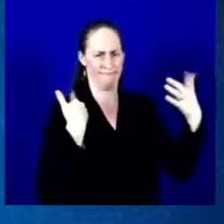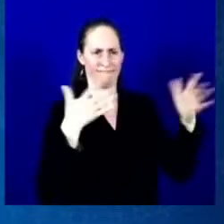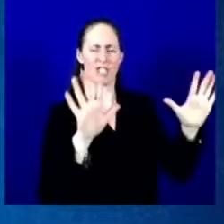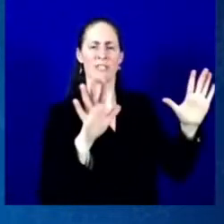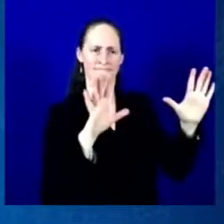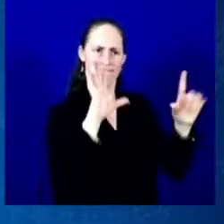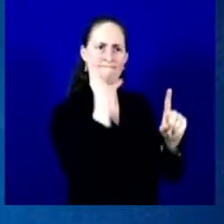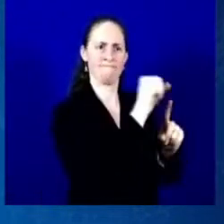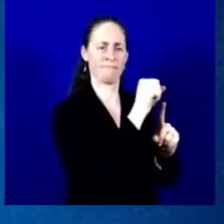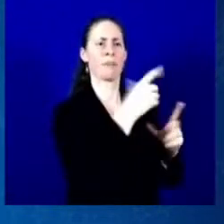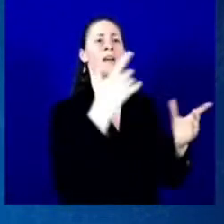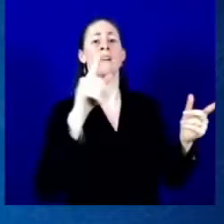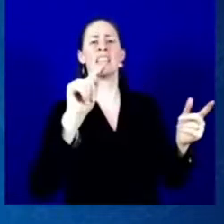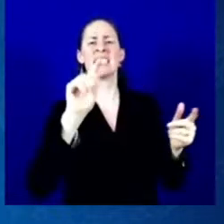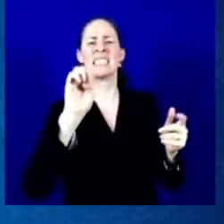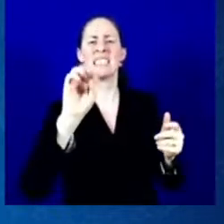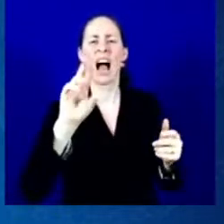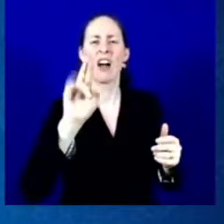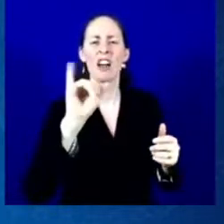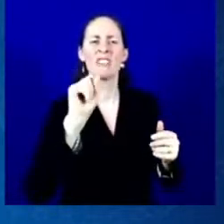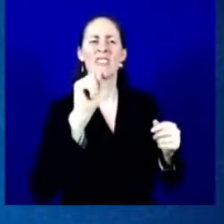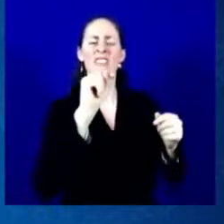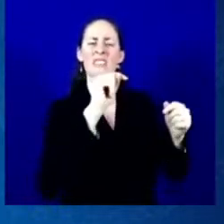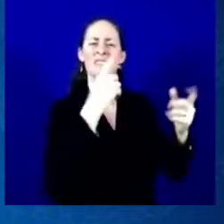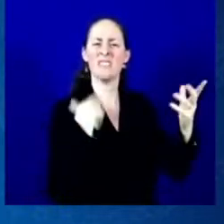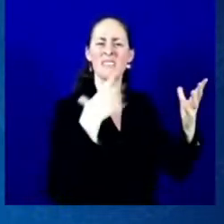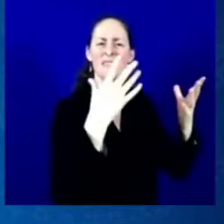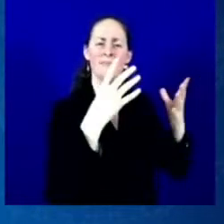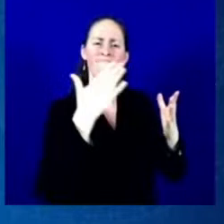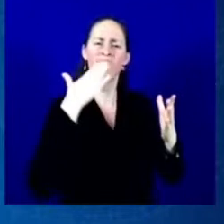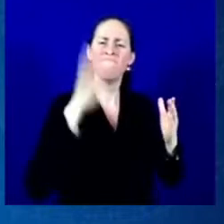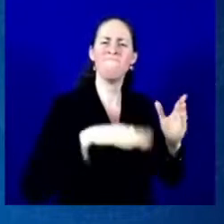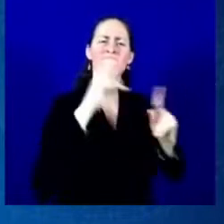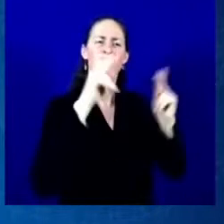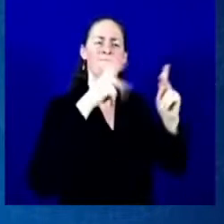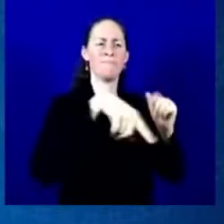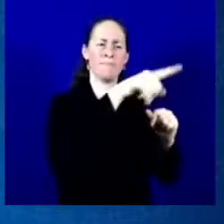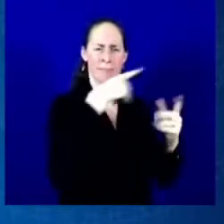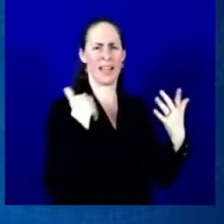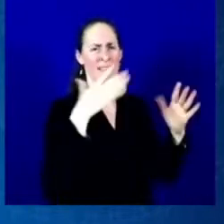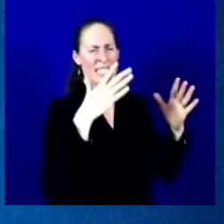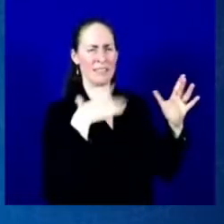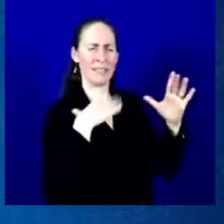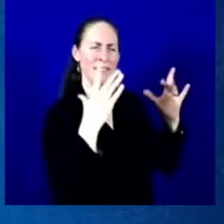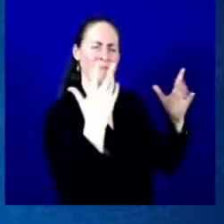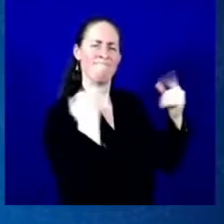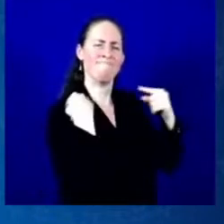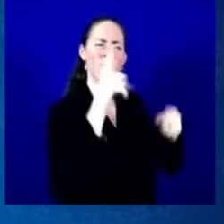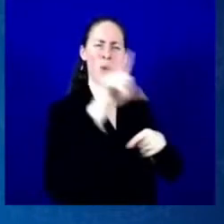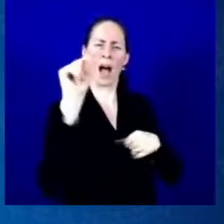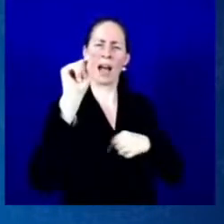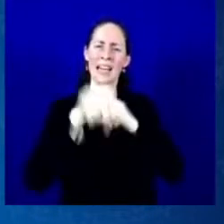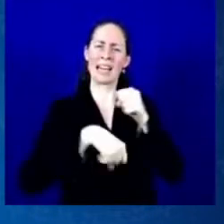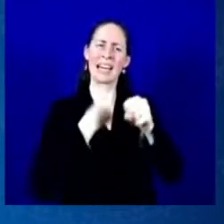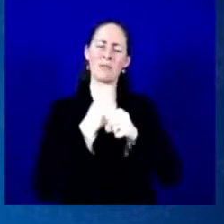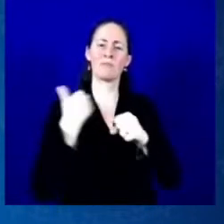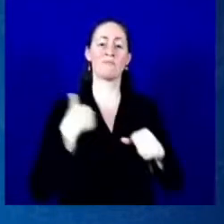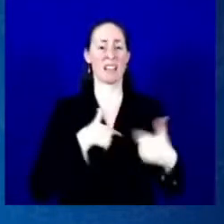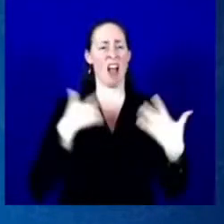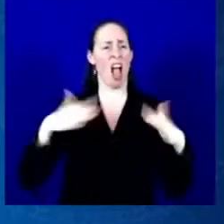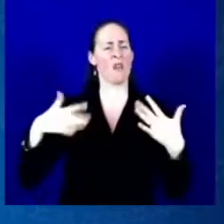in Afghanistan. And after 20 years of valor, and sacrifice, it's